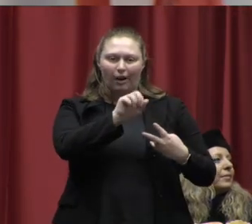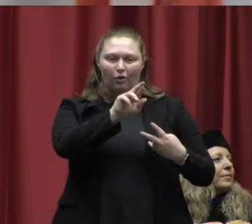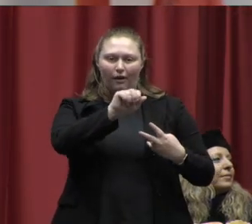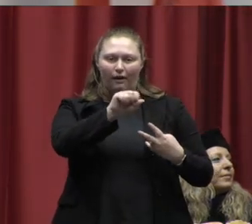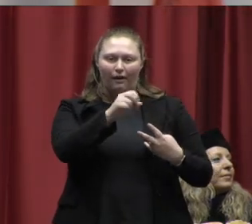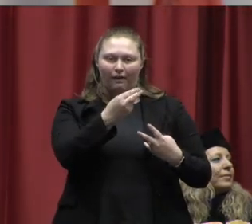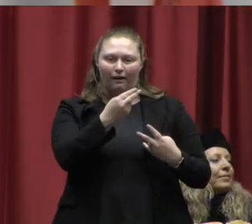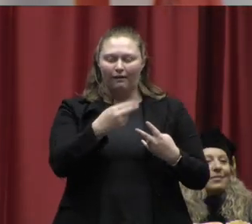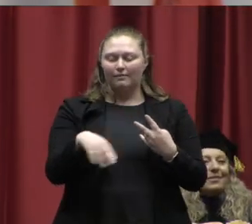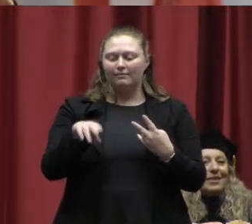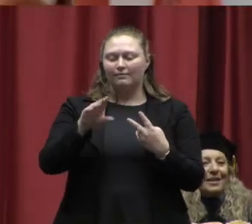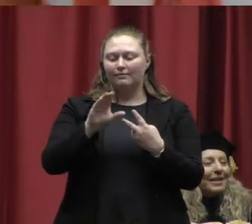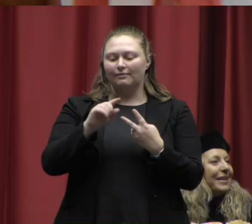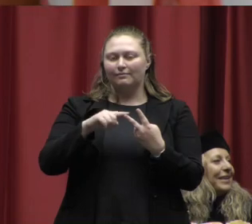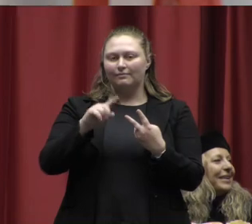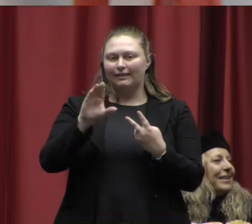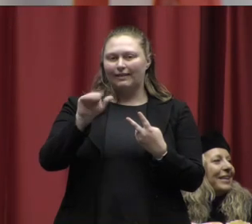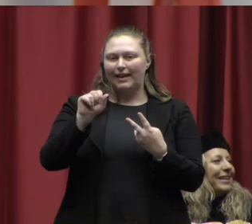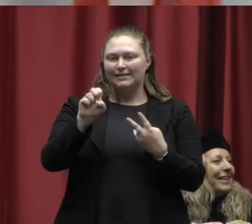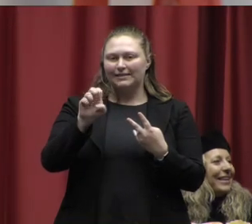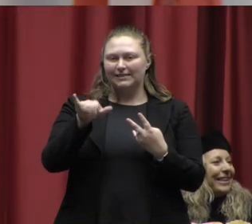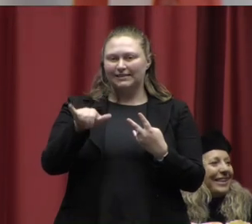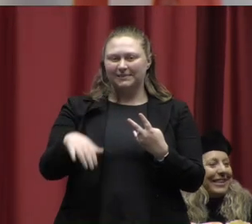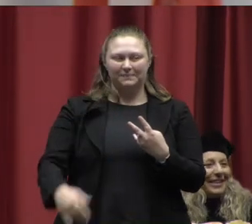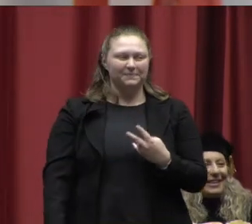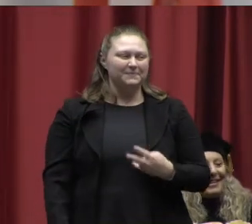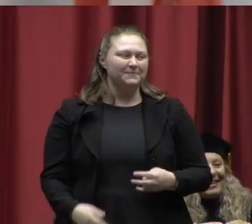Sarah, go ahead. Come on.